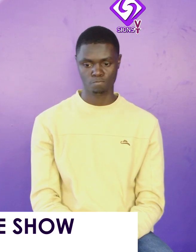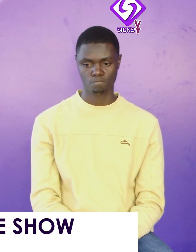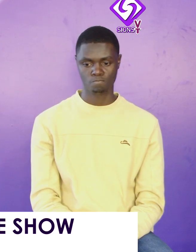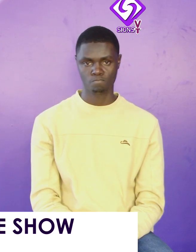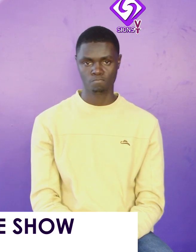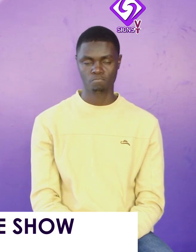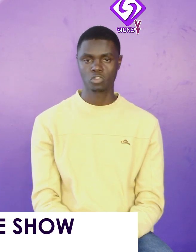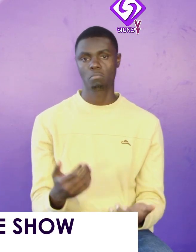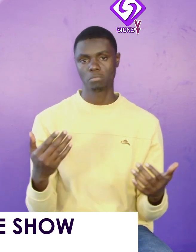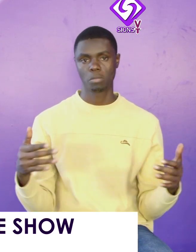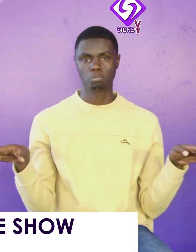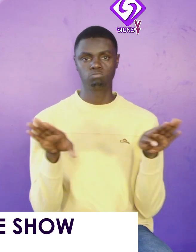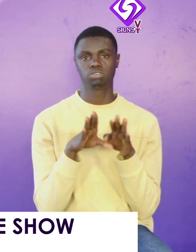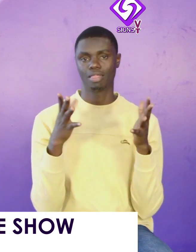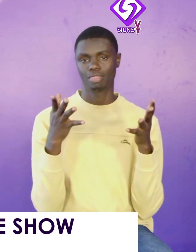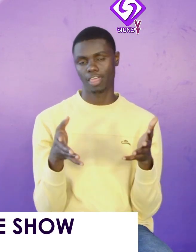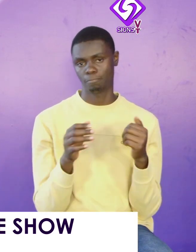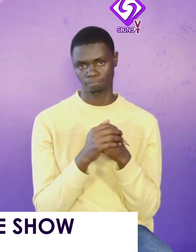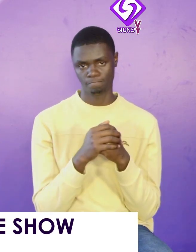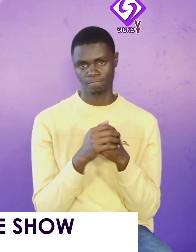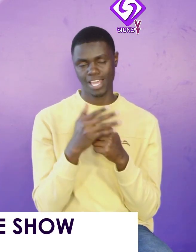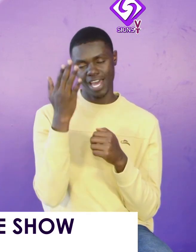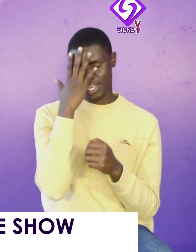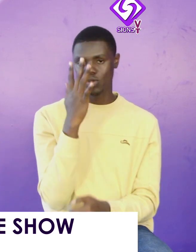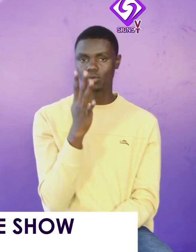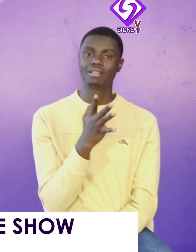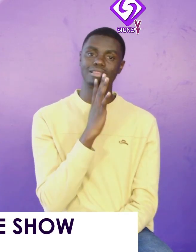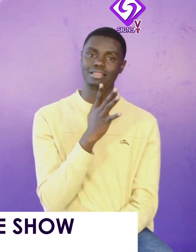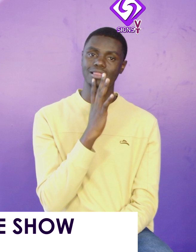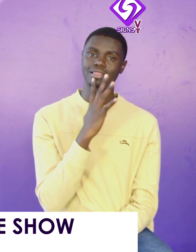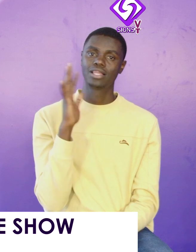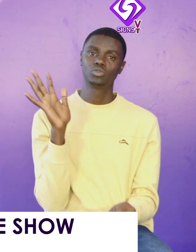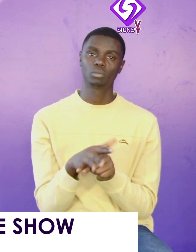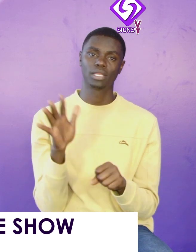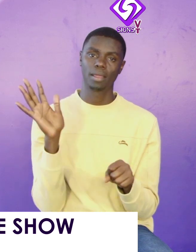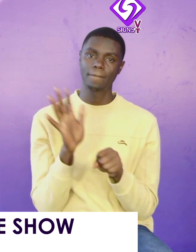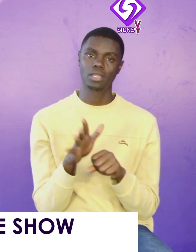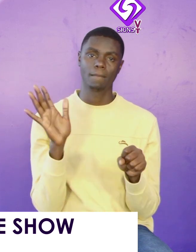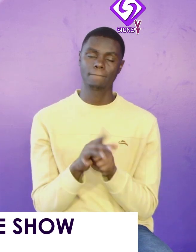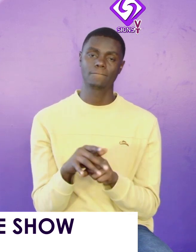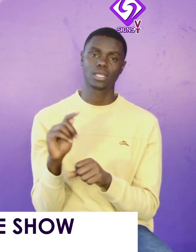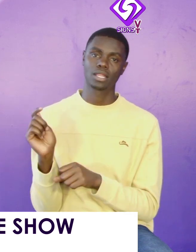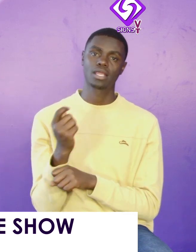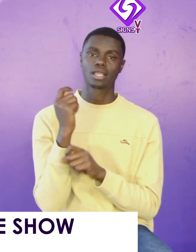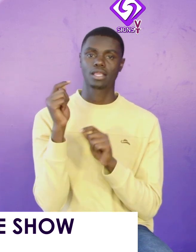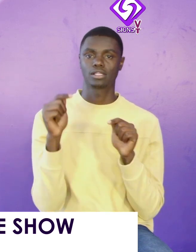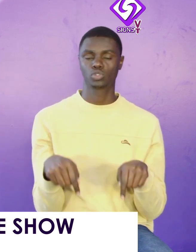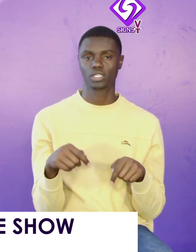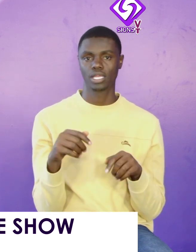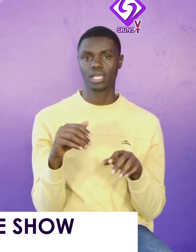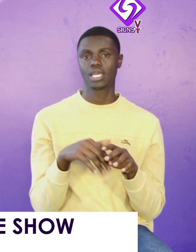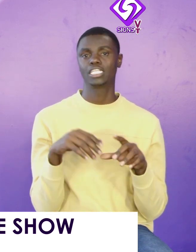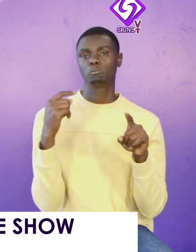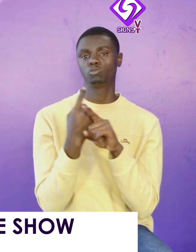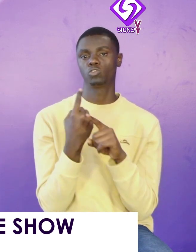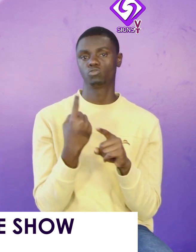Let me wind it up there. I know I'm speaking to multitudes of Kenyans today in the many counties